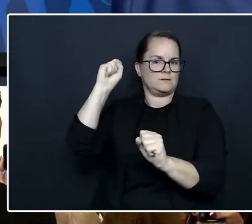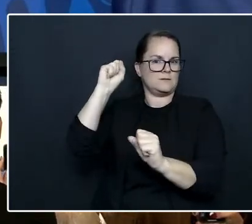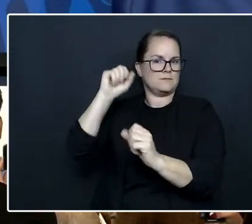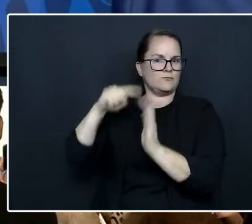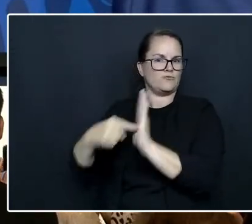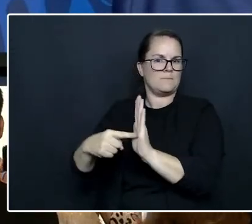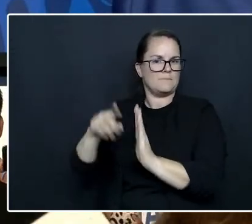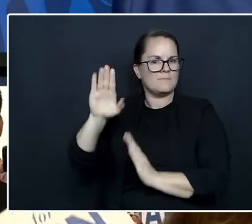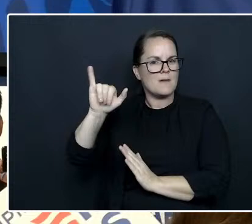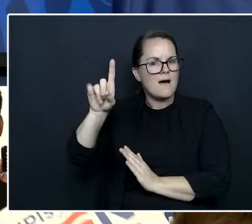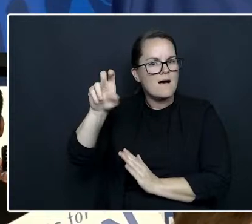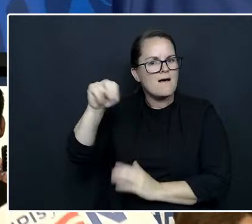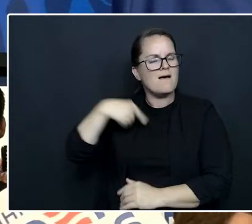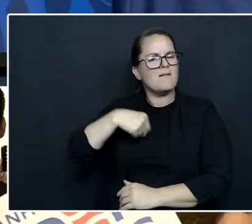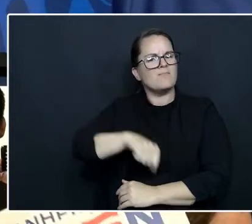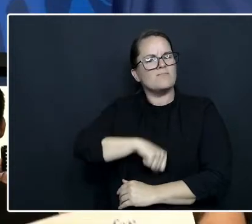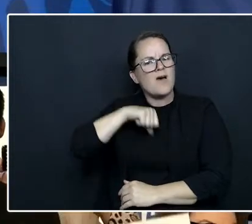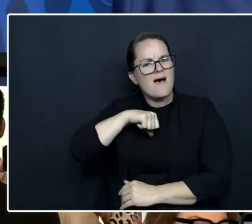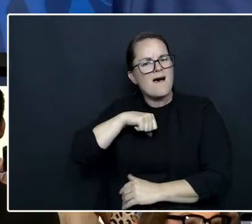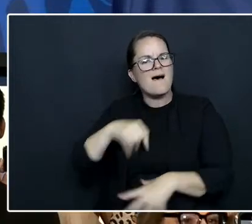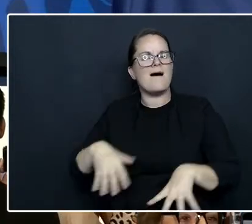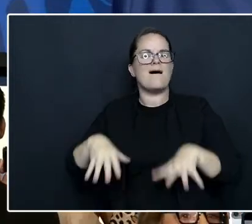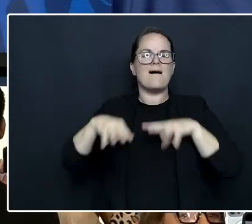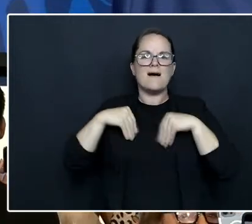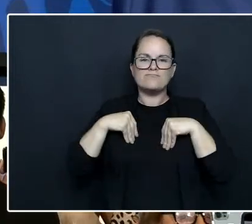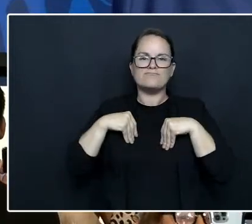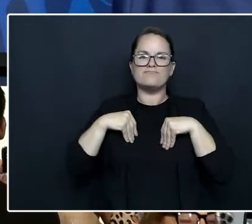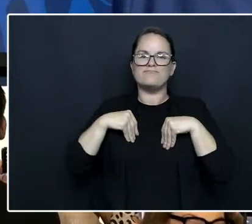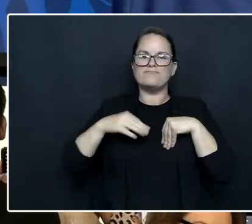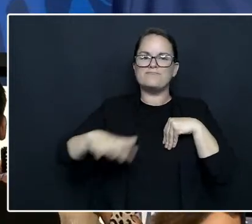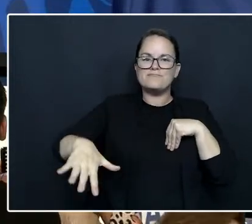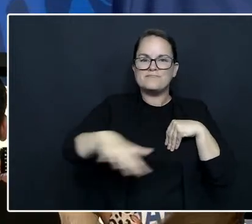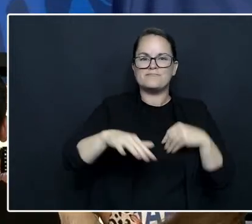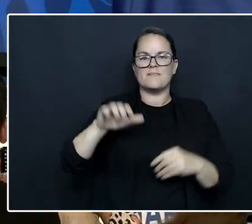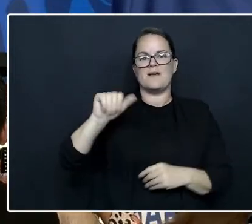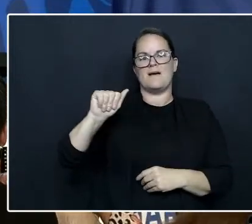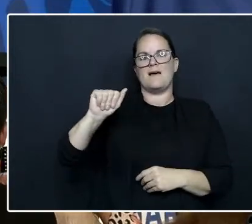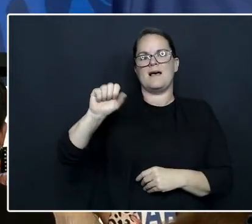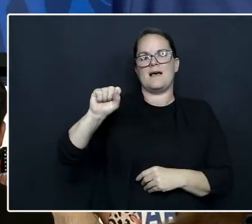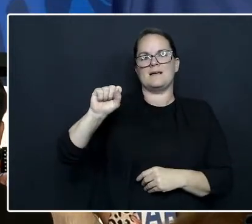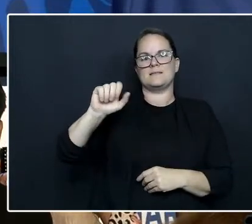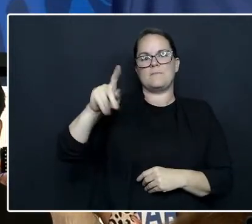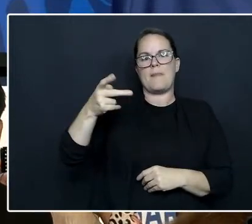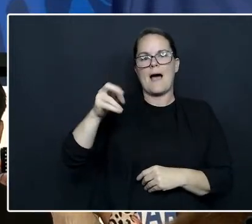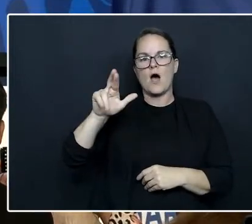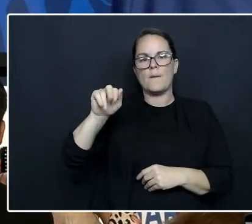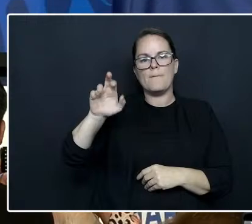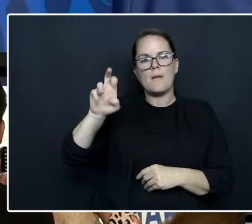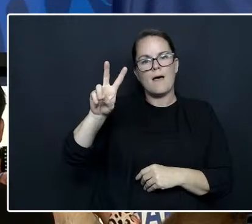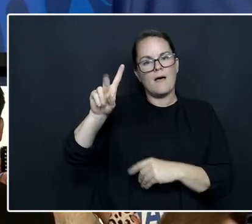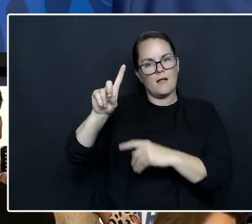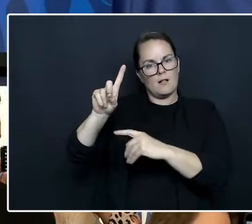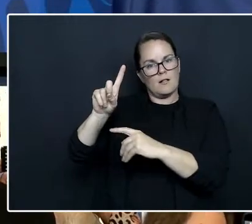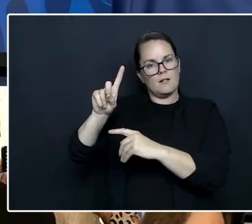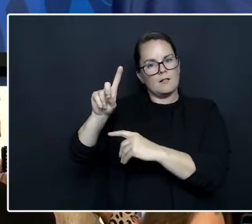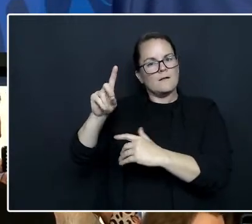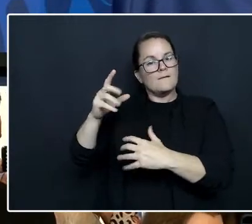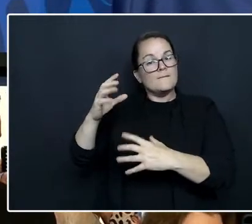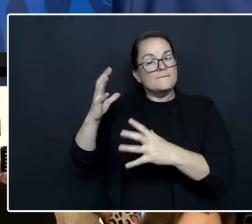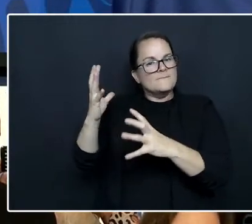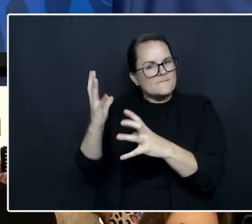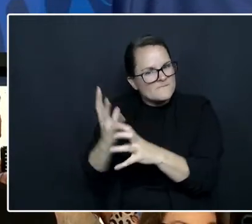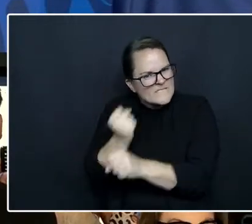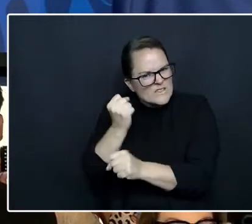the endorsement of Aspire PAC, AAPI Victory Fund, AAA Fund,